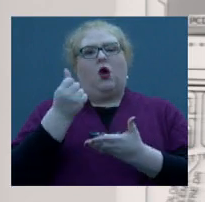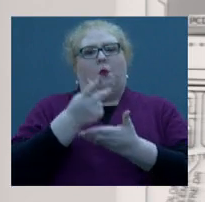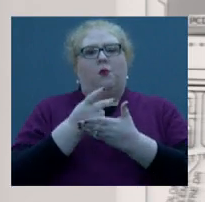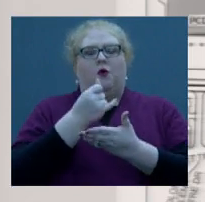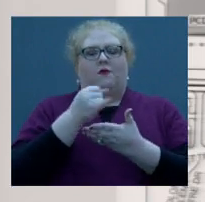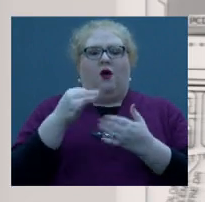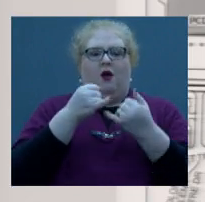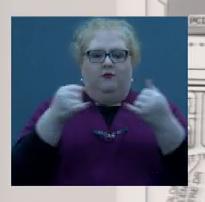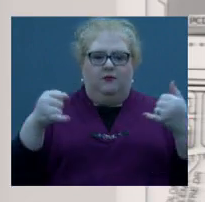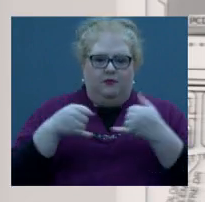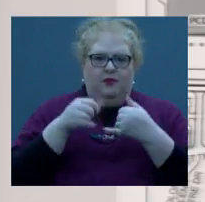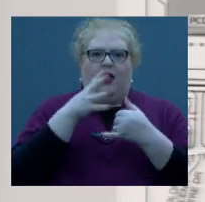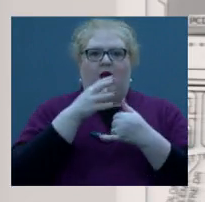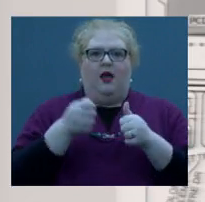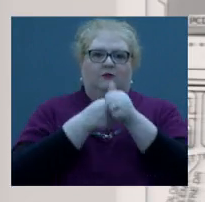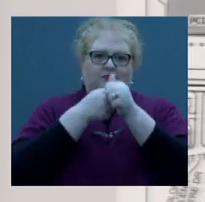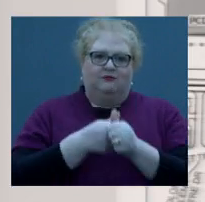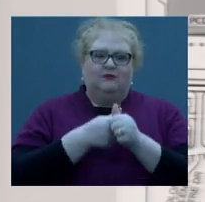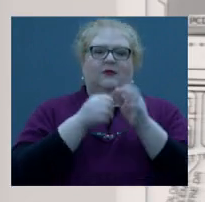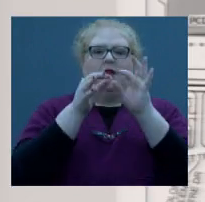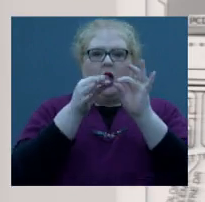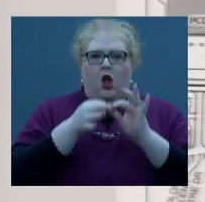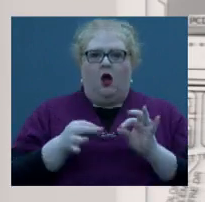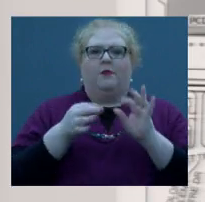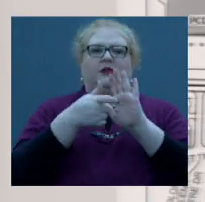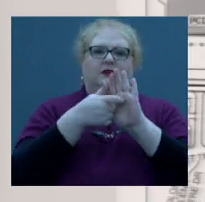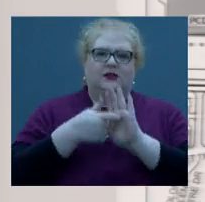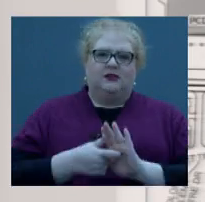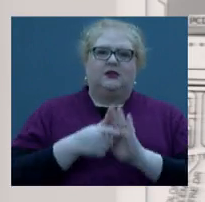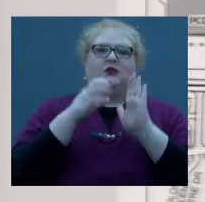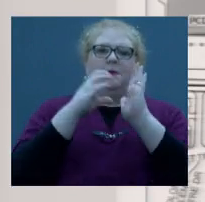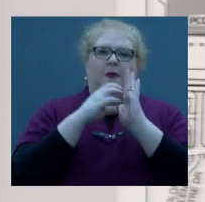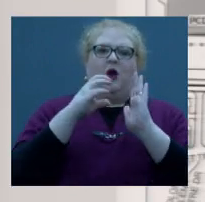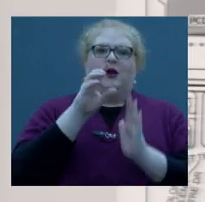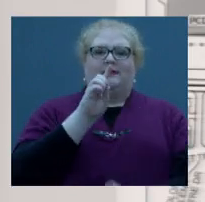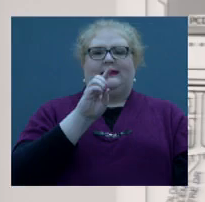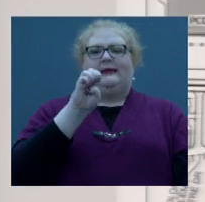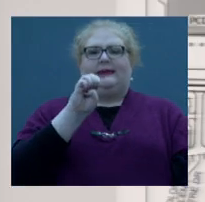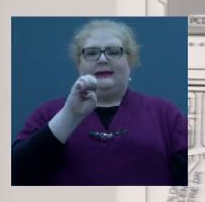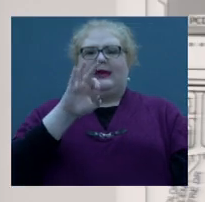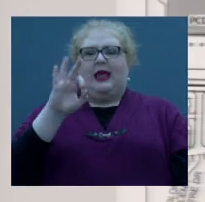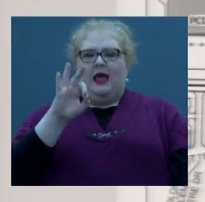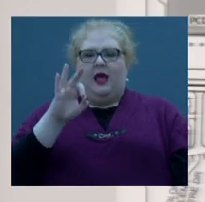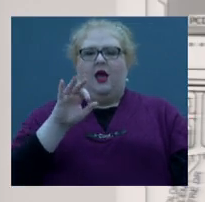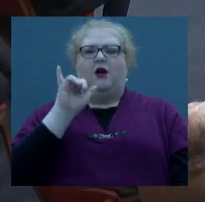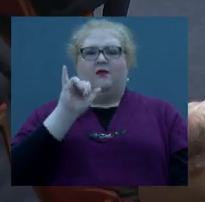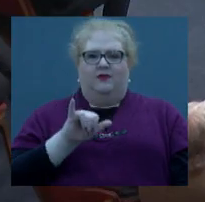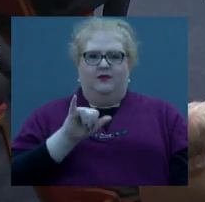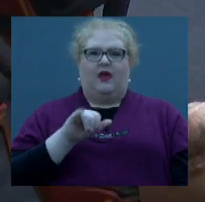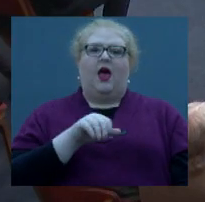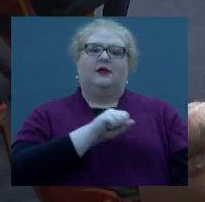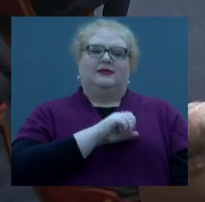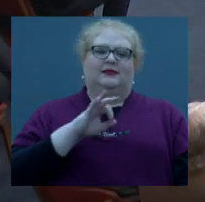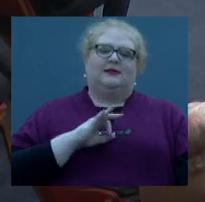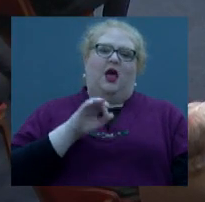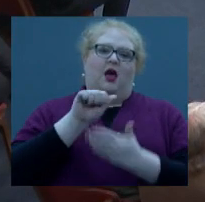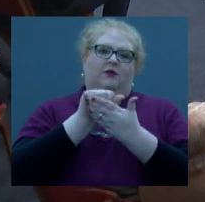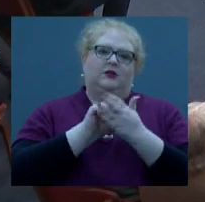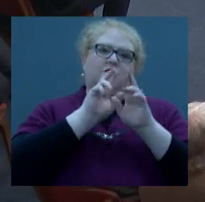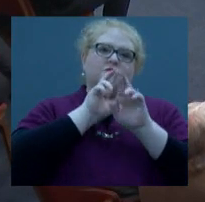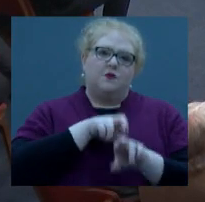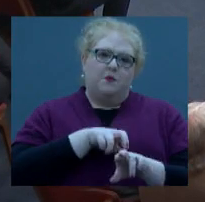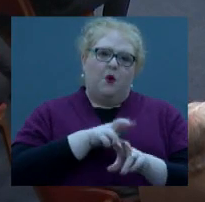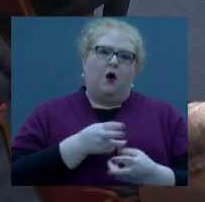to compliance with the comments and conditions outlined in paragraphs D, E, and F of the agenda staff report. Item